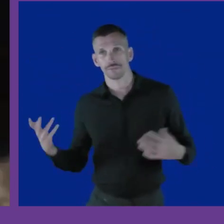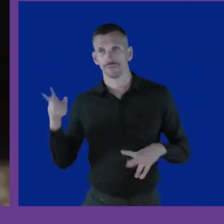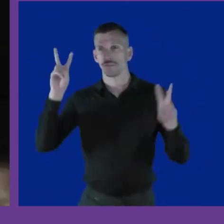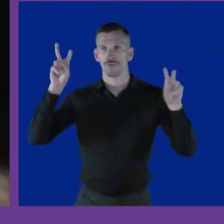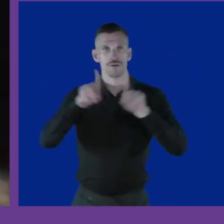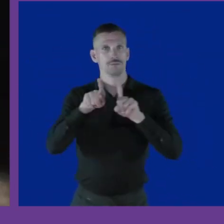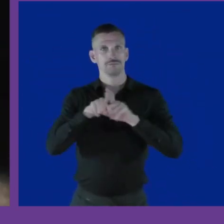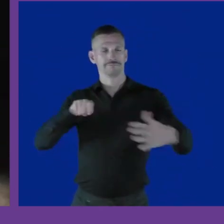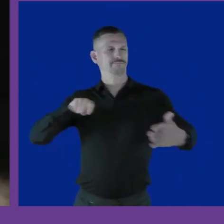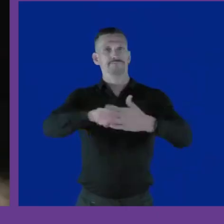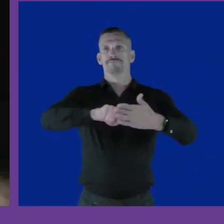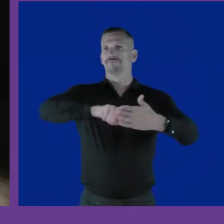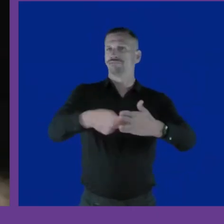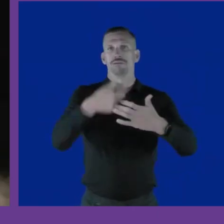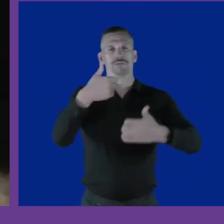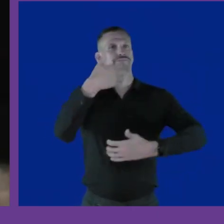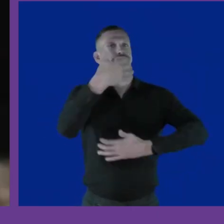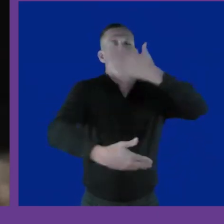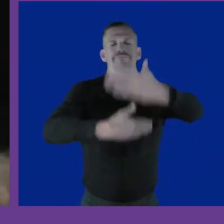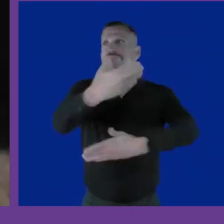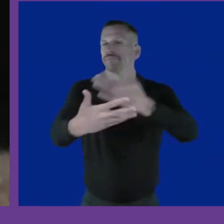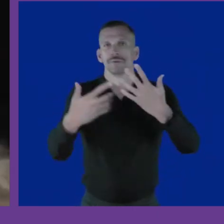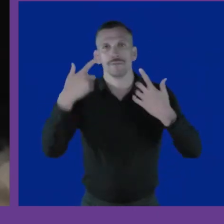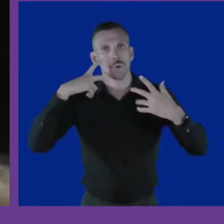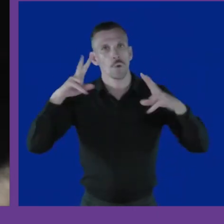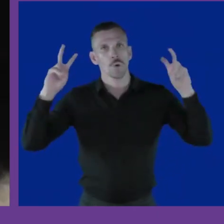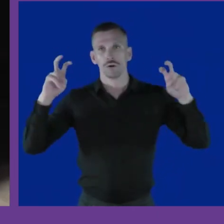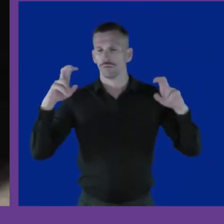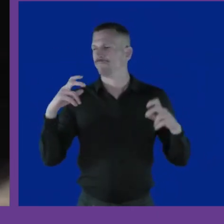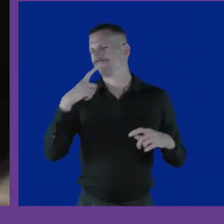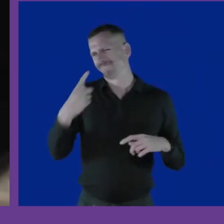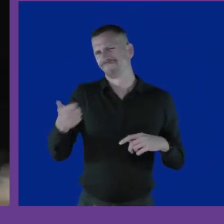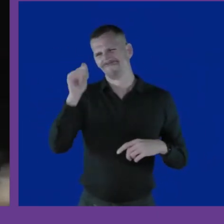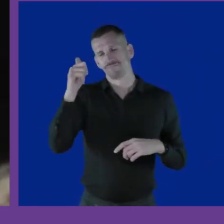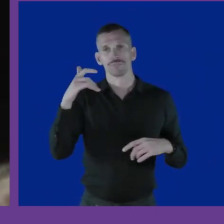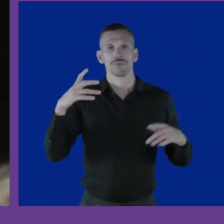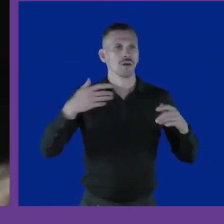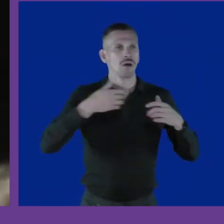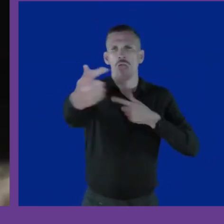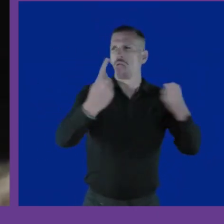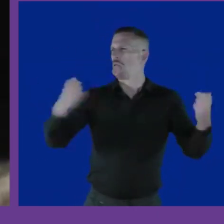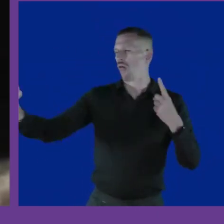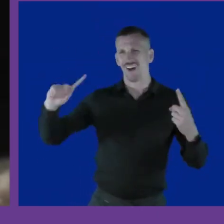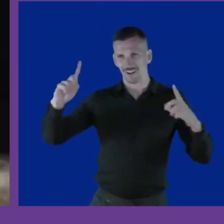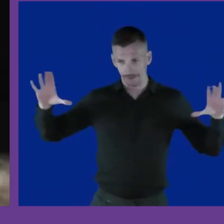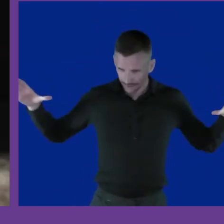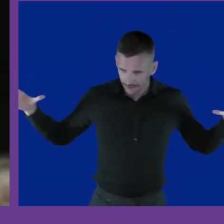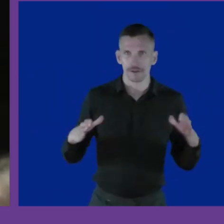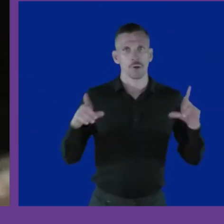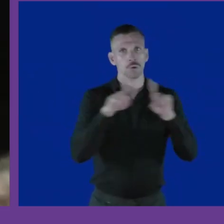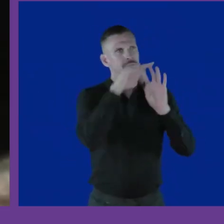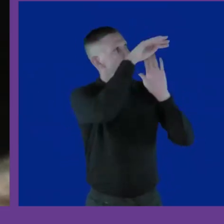different standardization bodies working together, and to really make sure that also the standards work